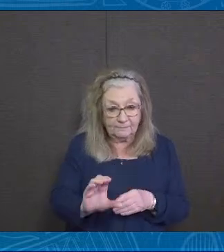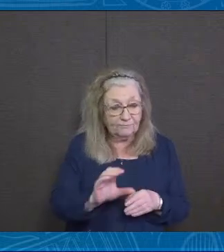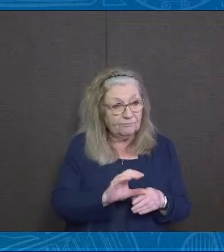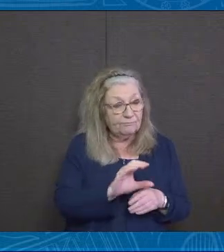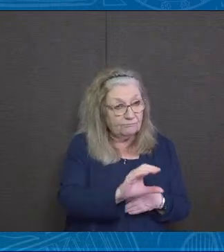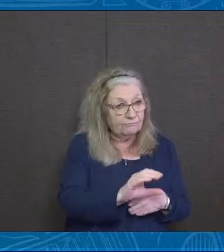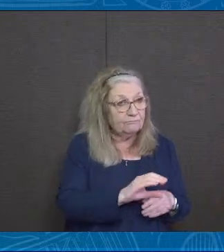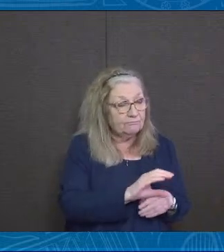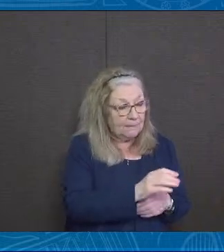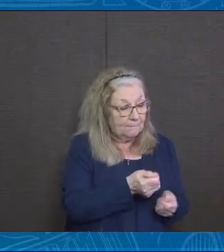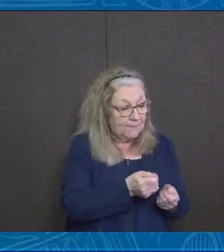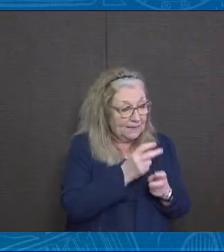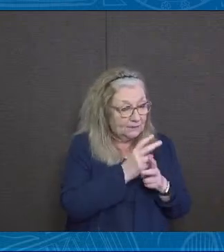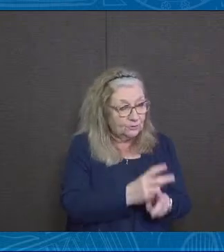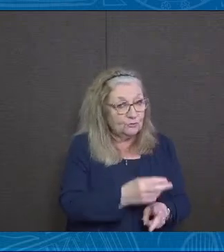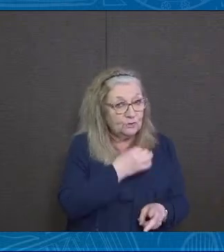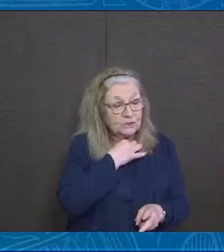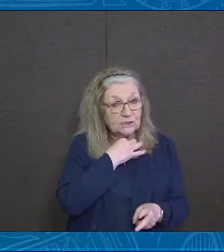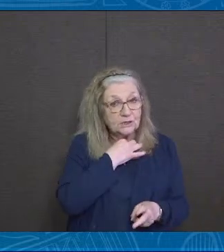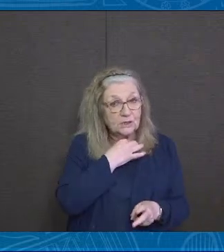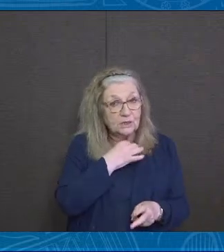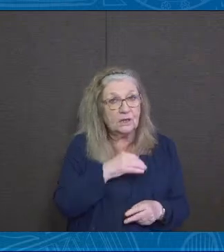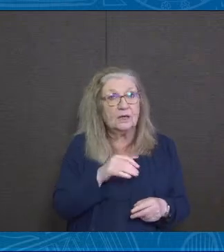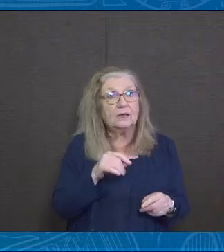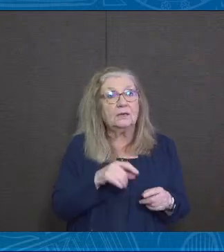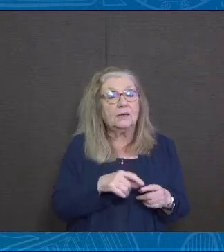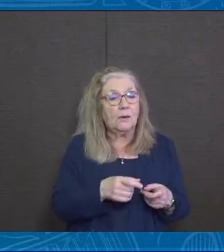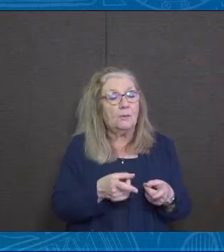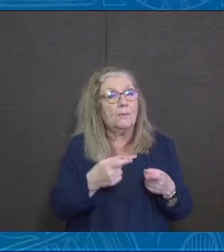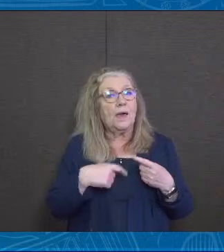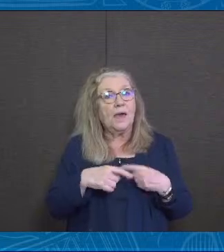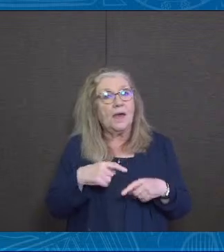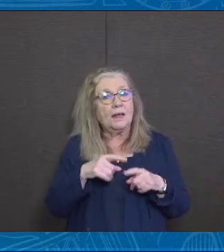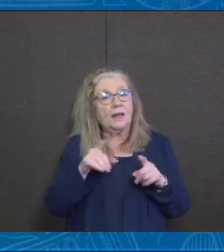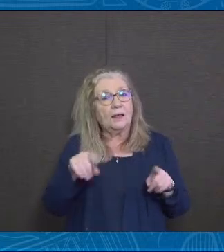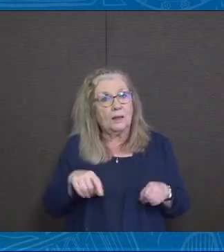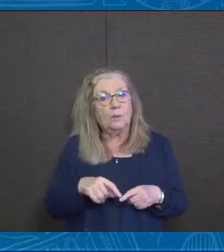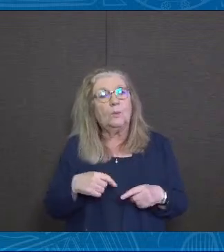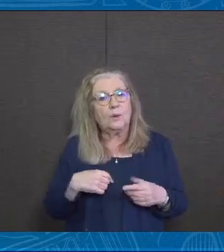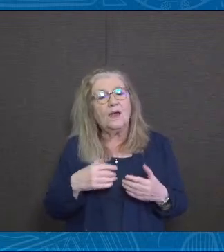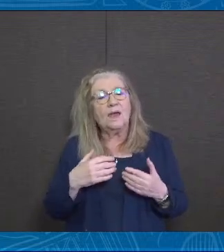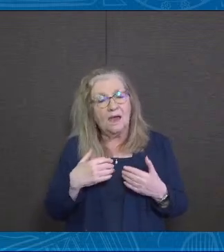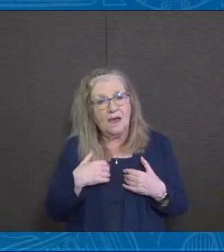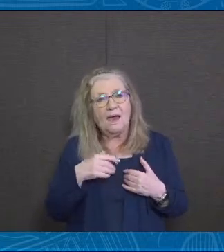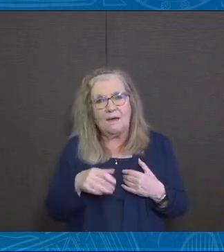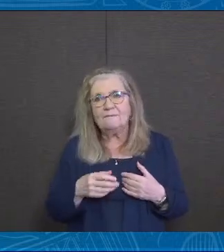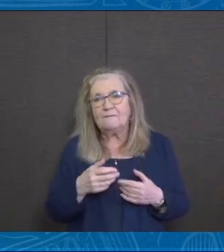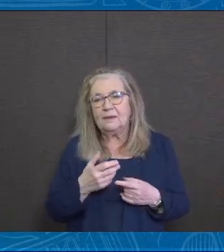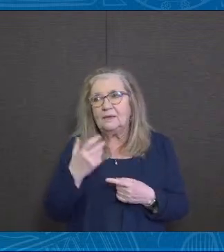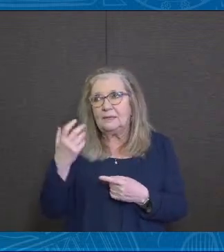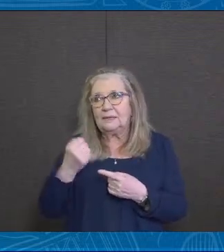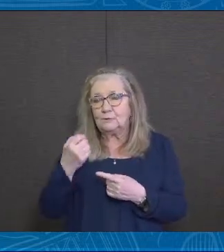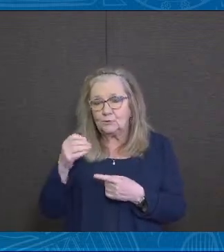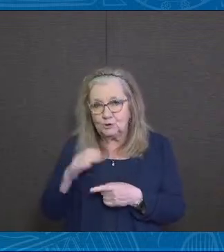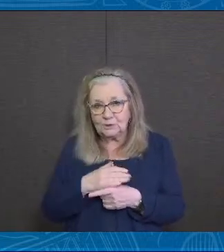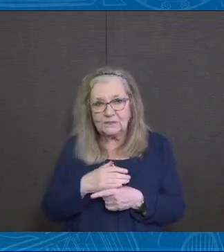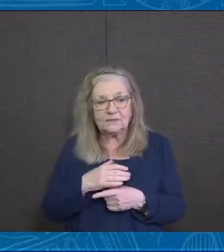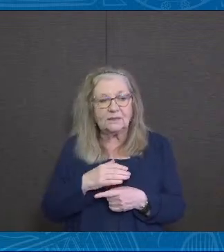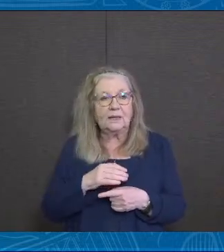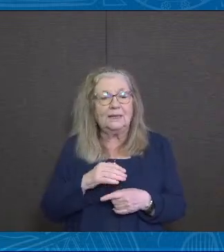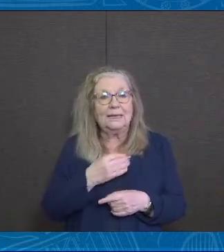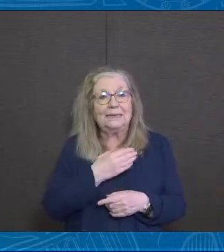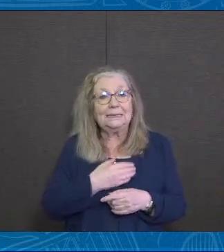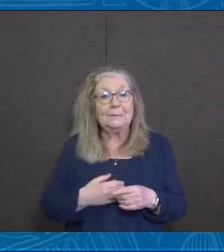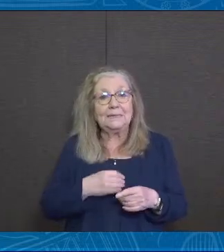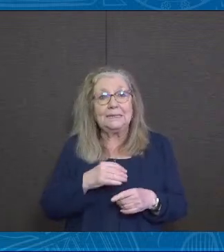going back on the framework, I think we also have parametric insurance and the national indemnity insurance,